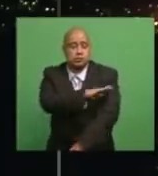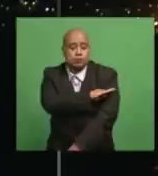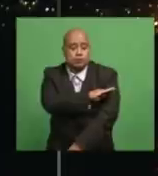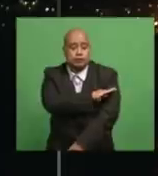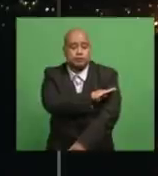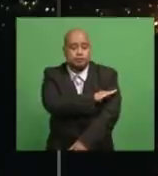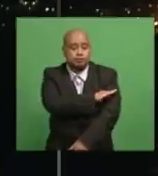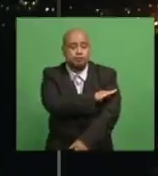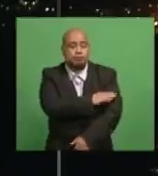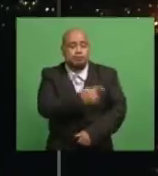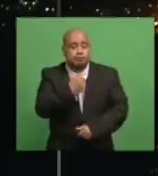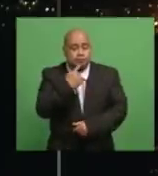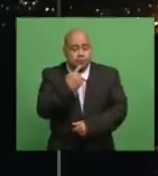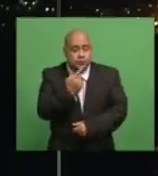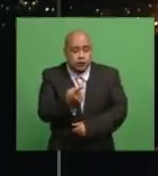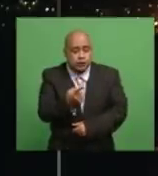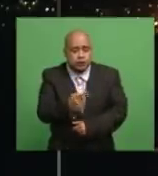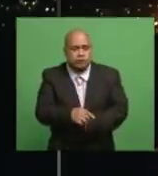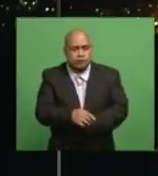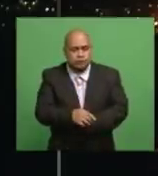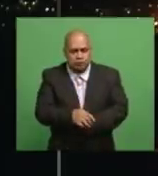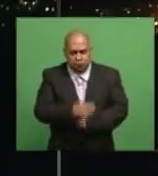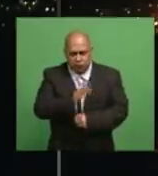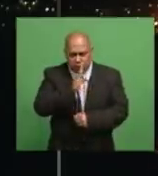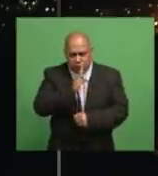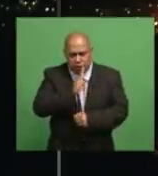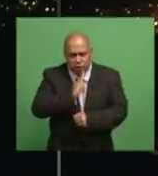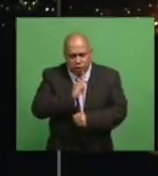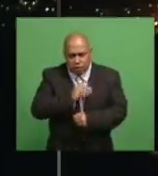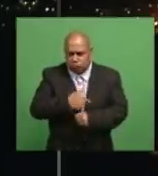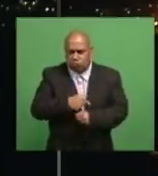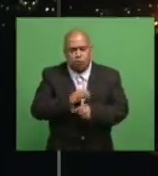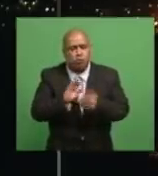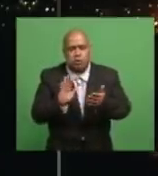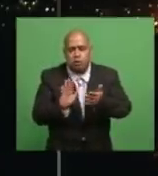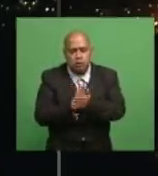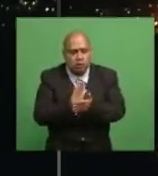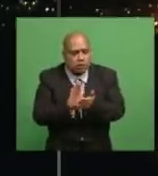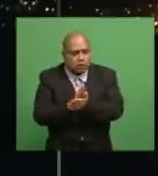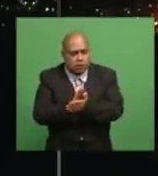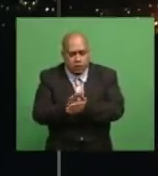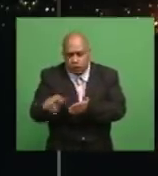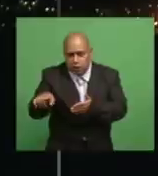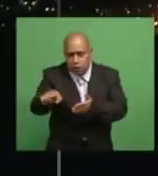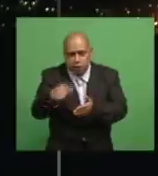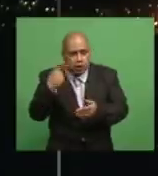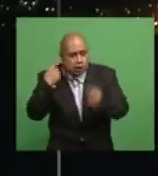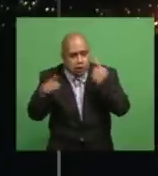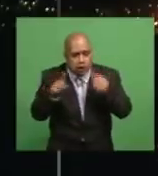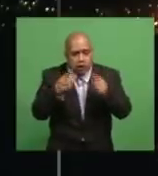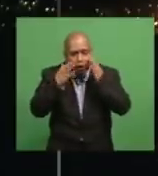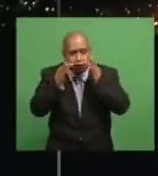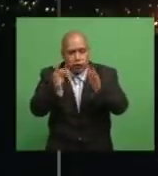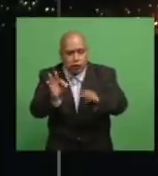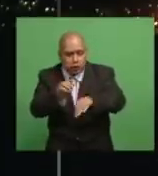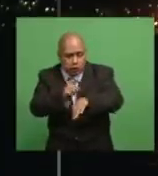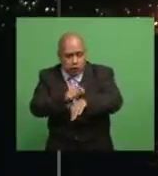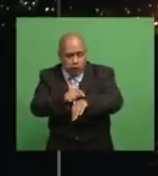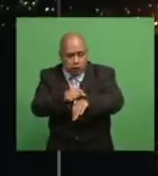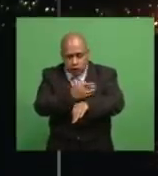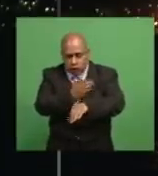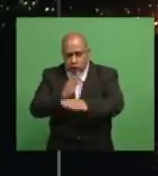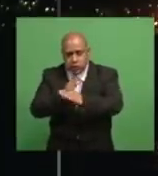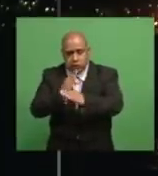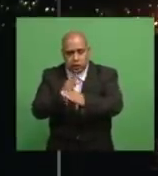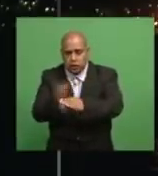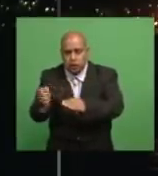says it's disconcerting that people continue to disregard the curfew hours and border restrictions in place. Bainimarama says that